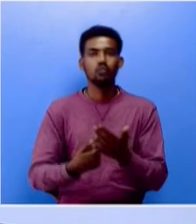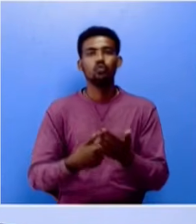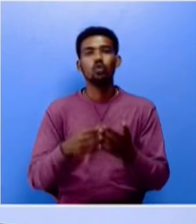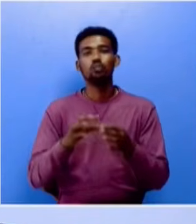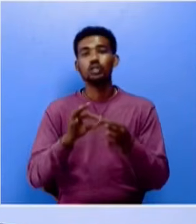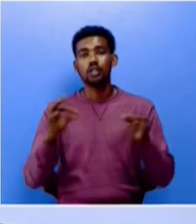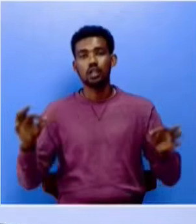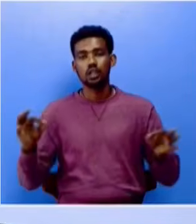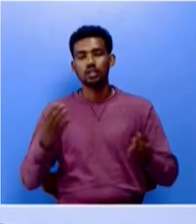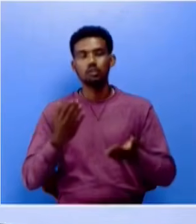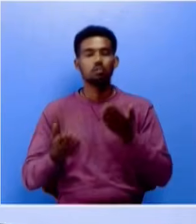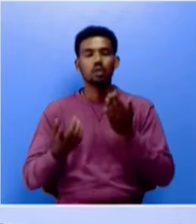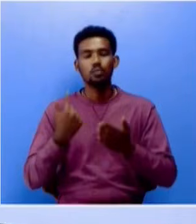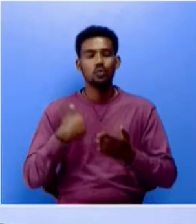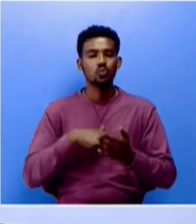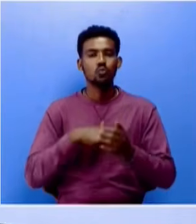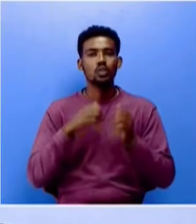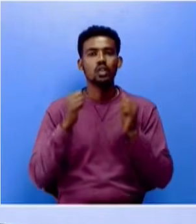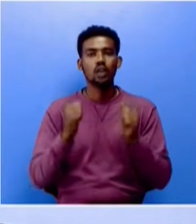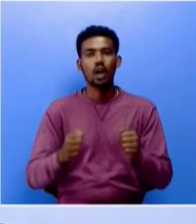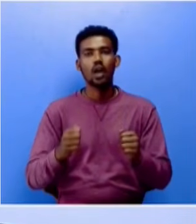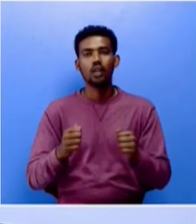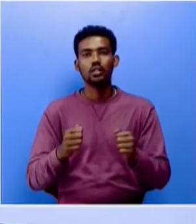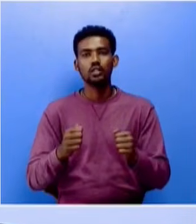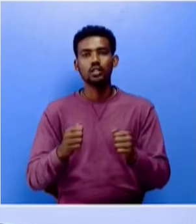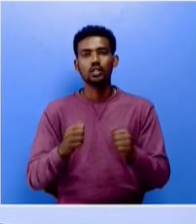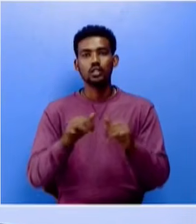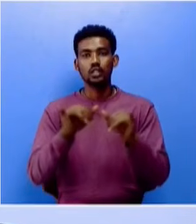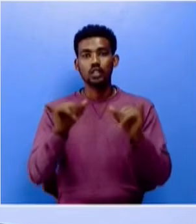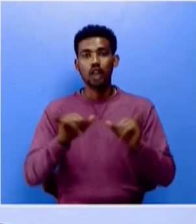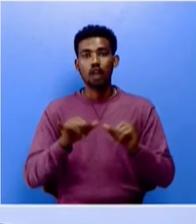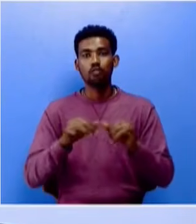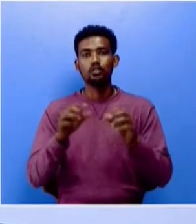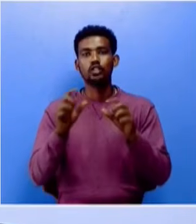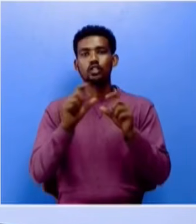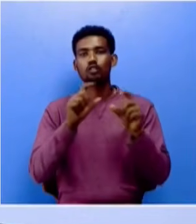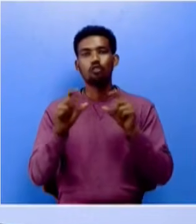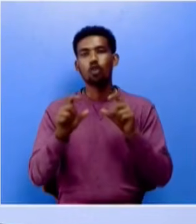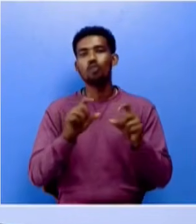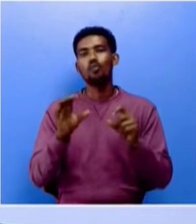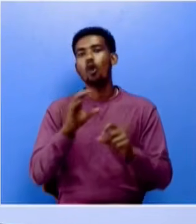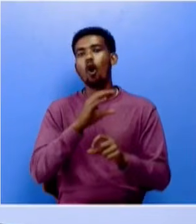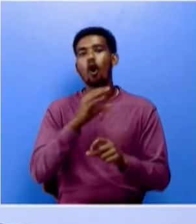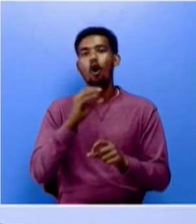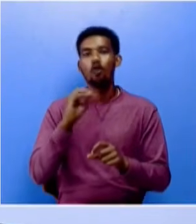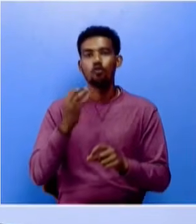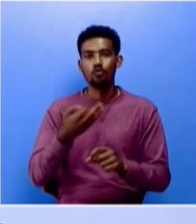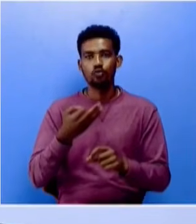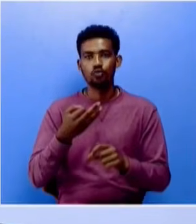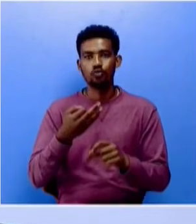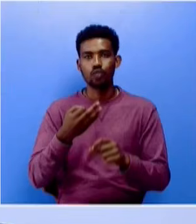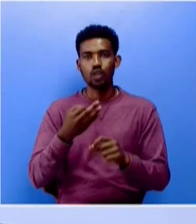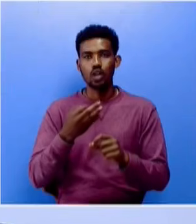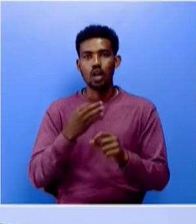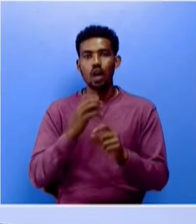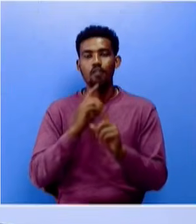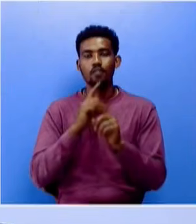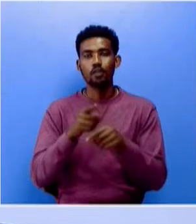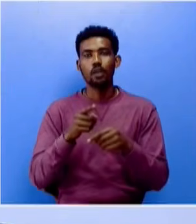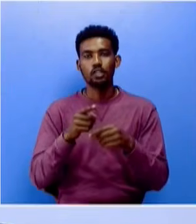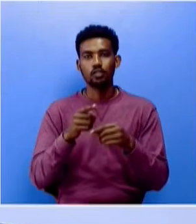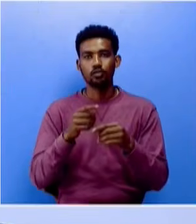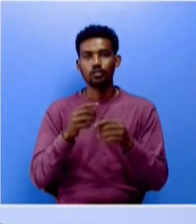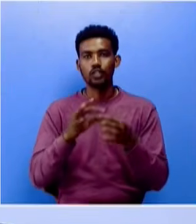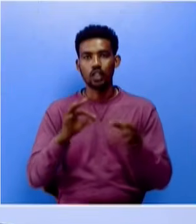sentence, maybe we can derive the form of affirmative sentence. Is it clear? So in